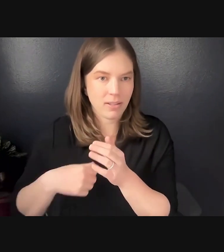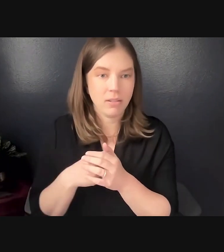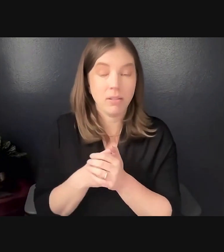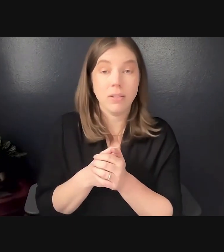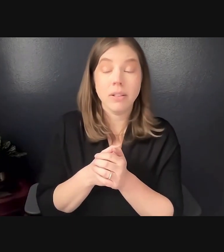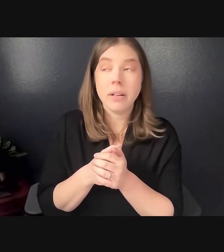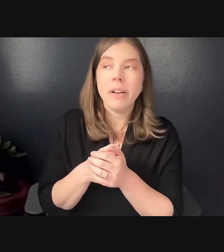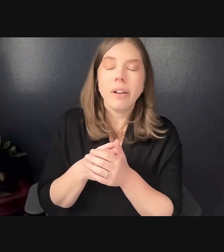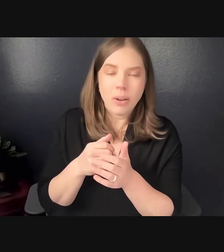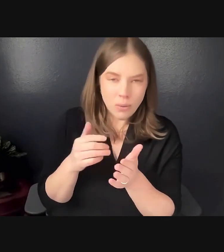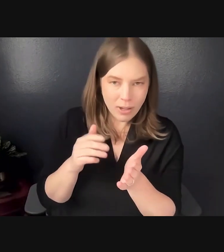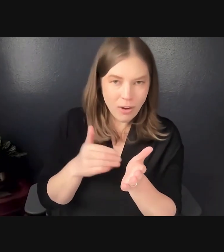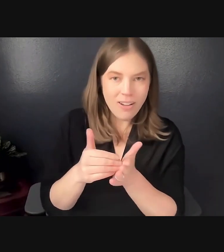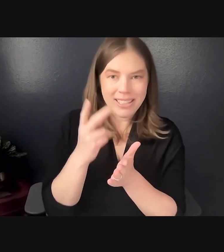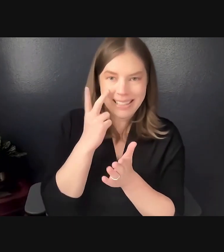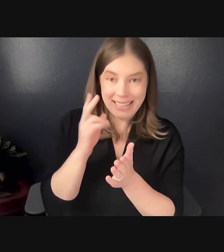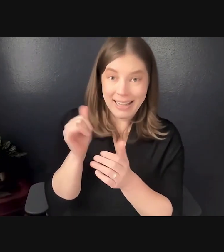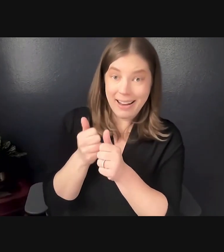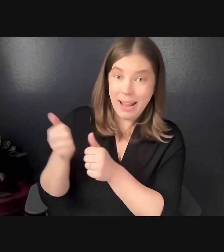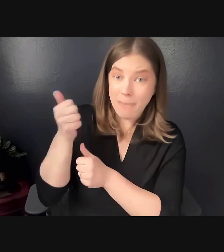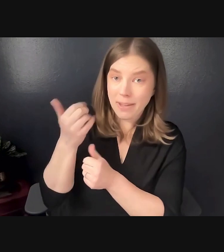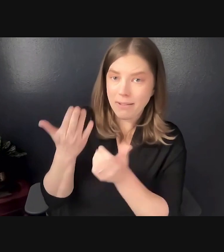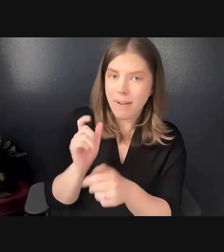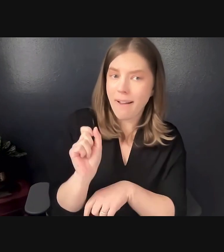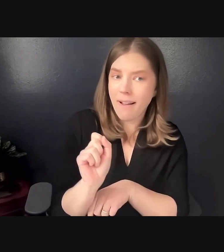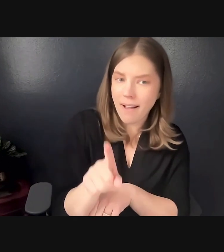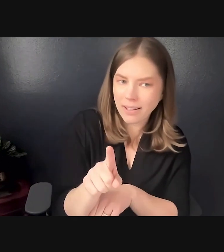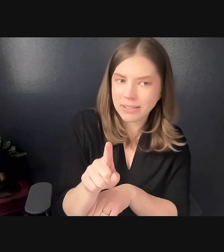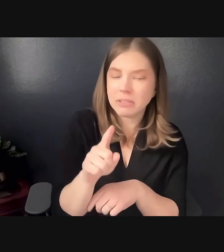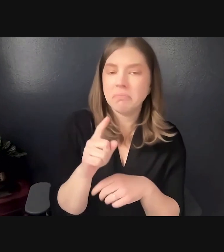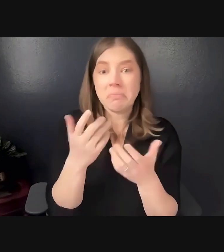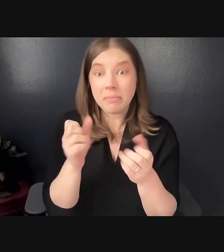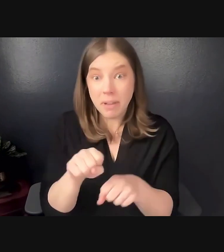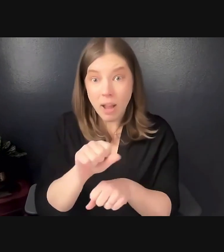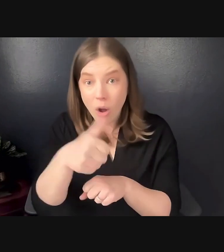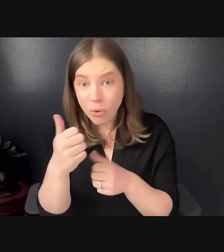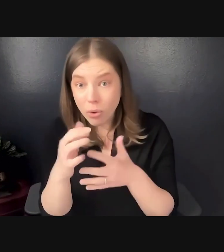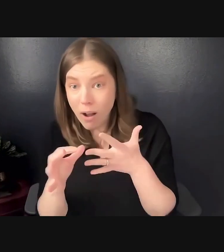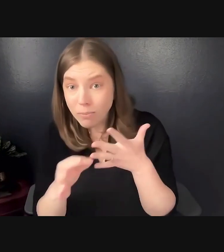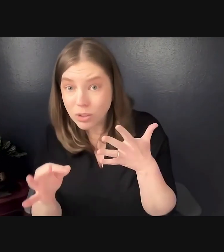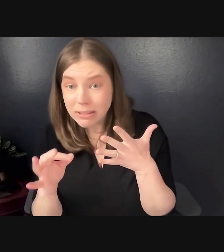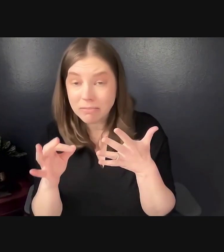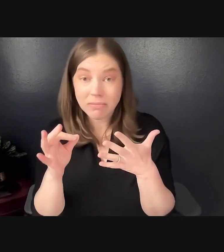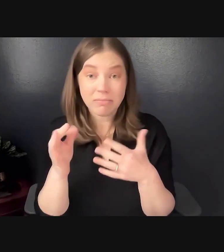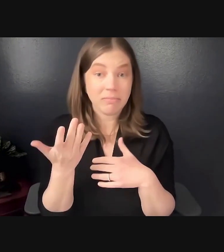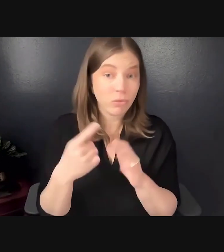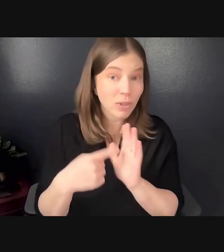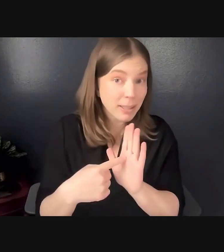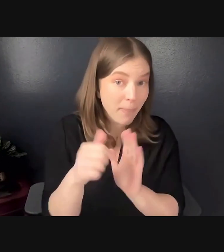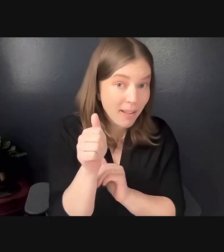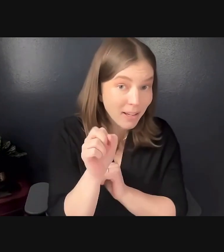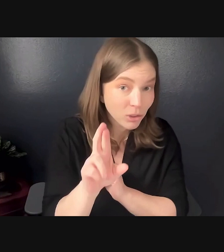They quickly are concerned with the price of a CART provider. The campus may ask